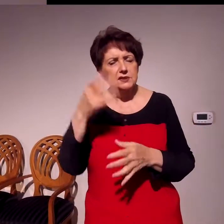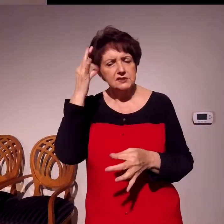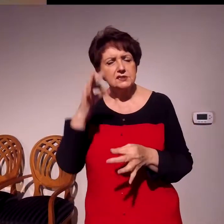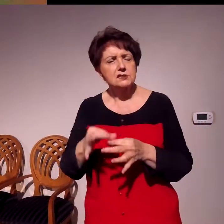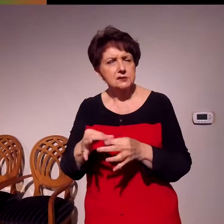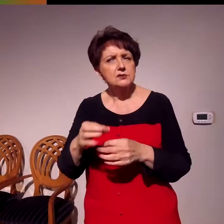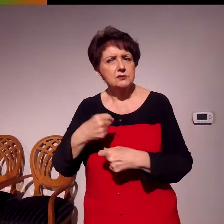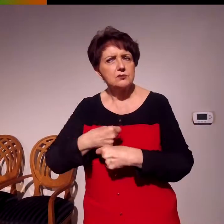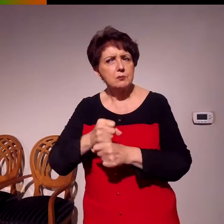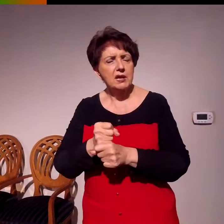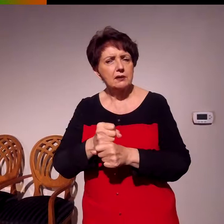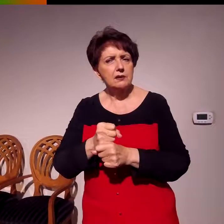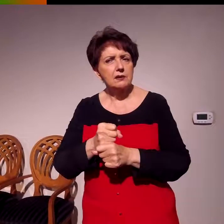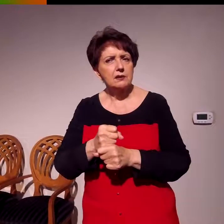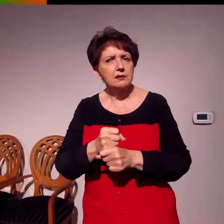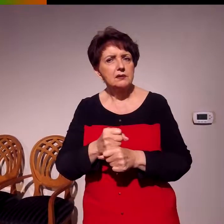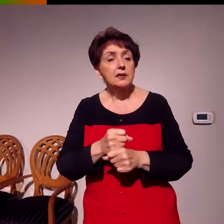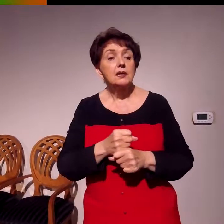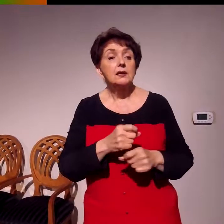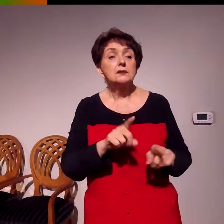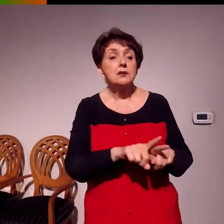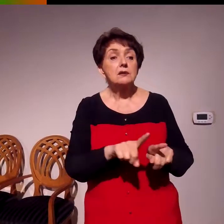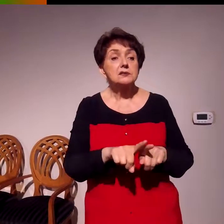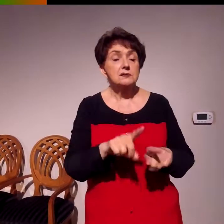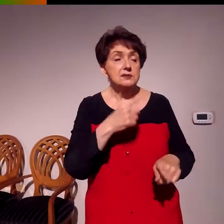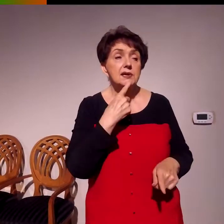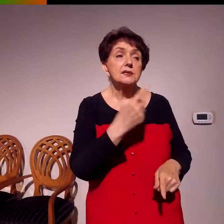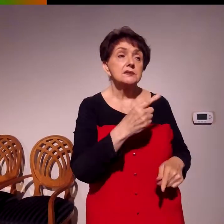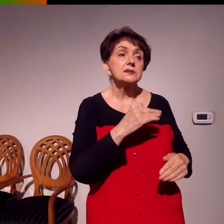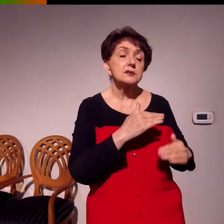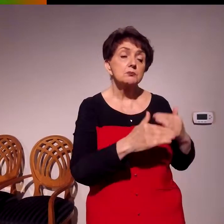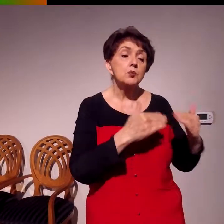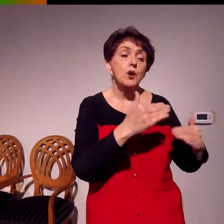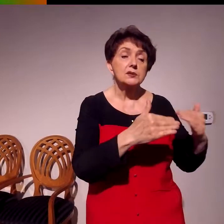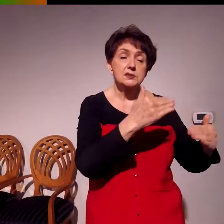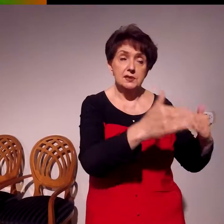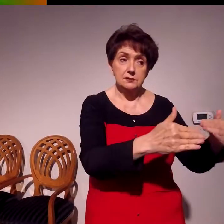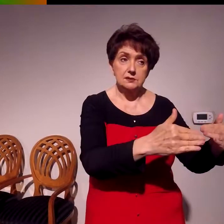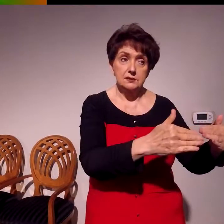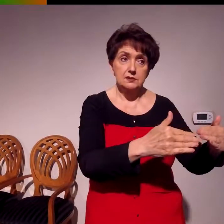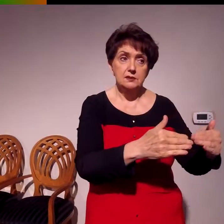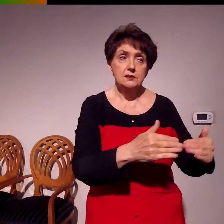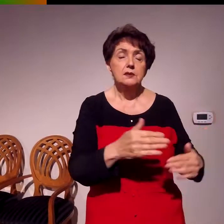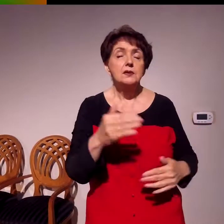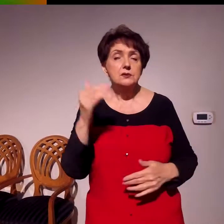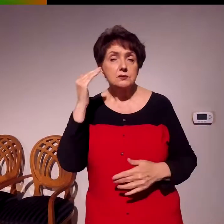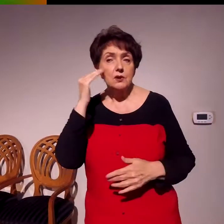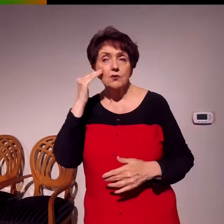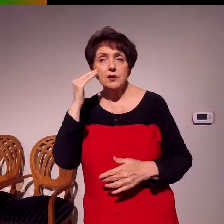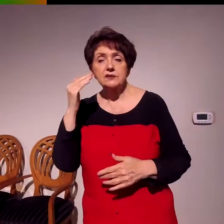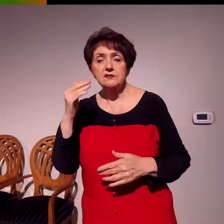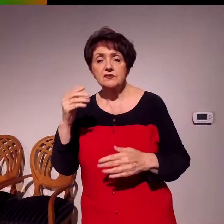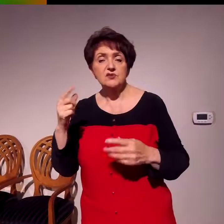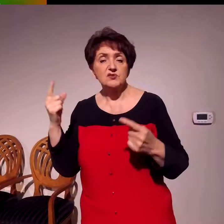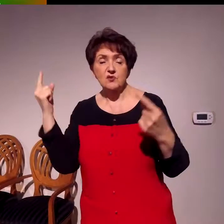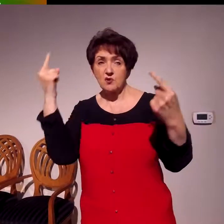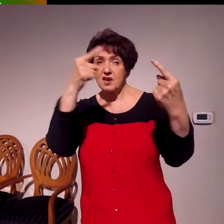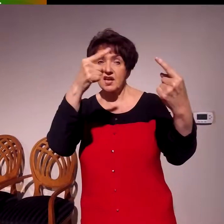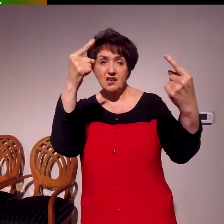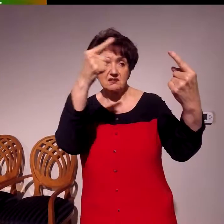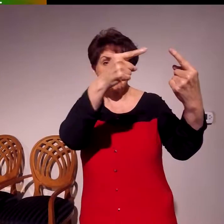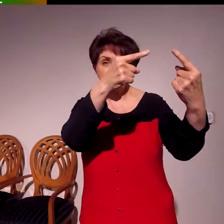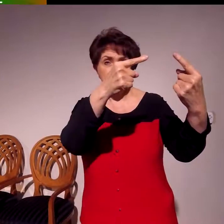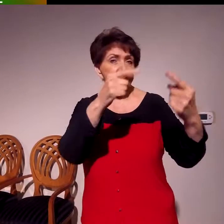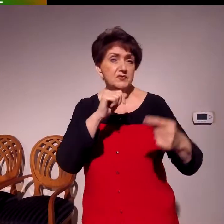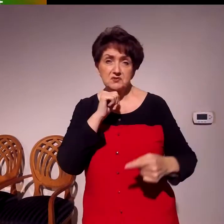says wellness is a process, an awareness that there is no end point, but that health and